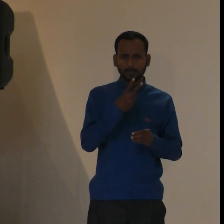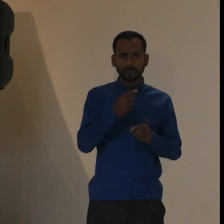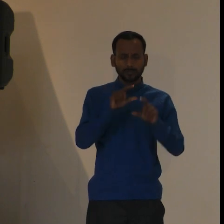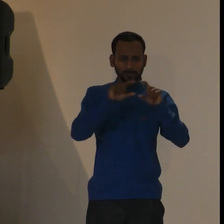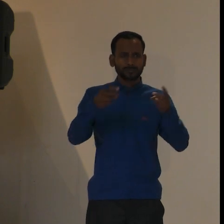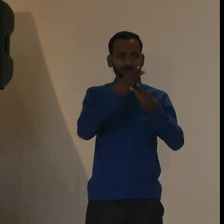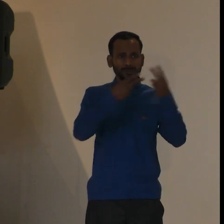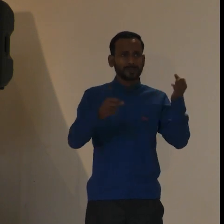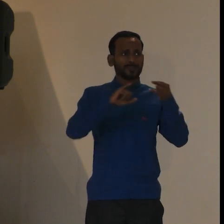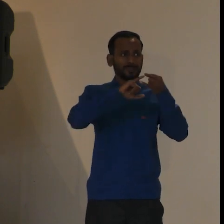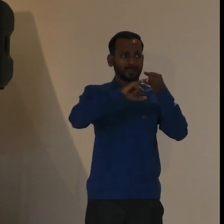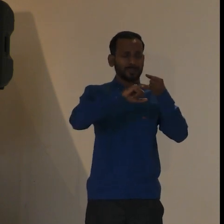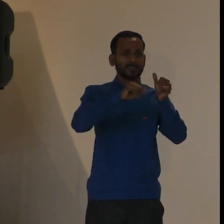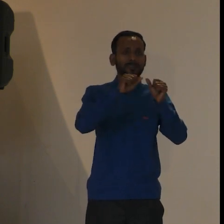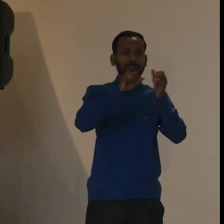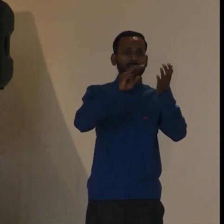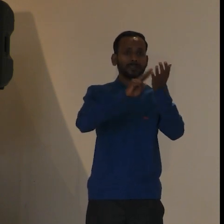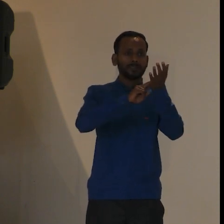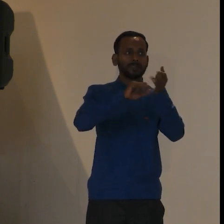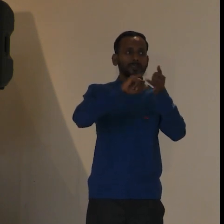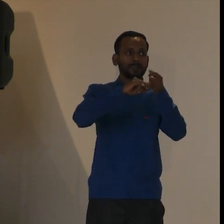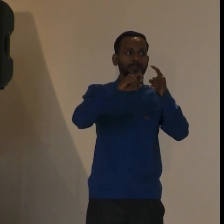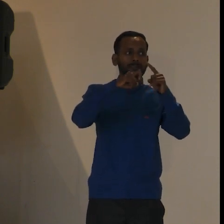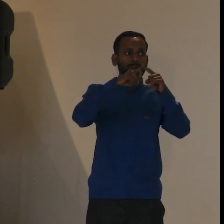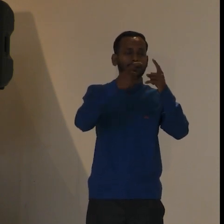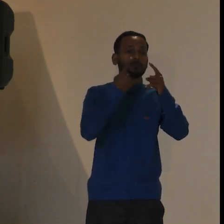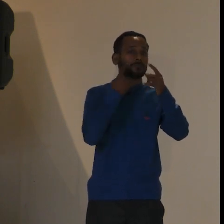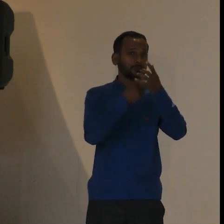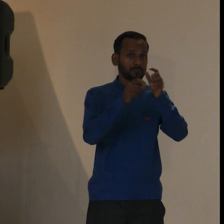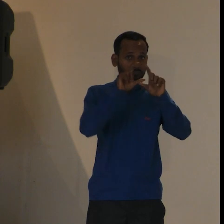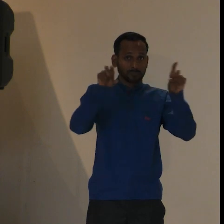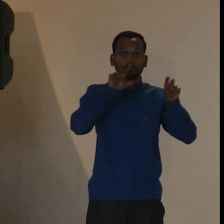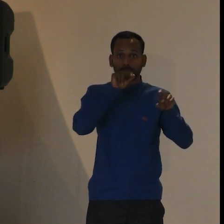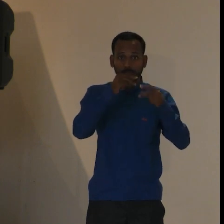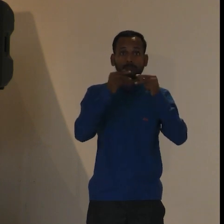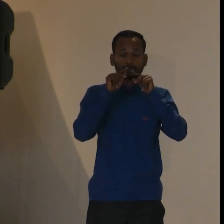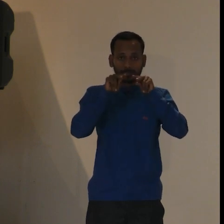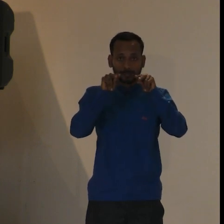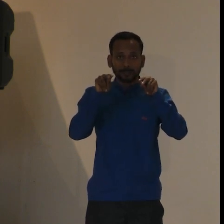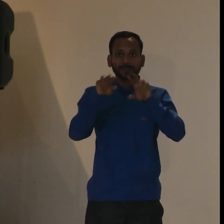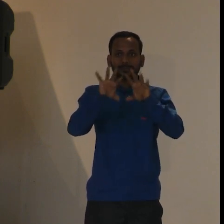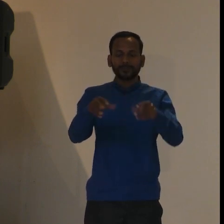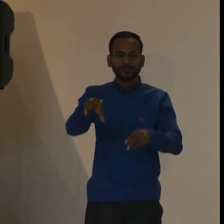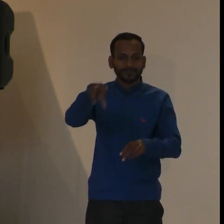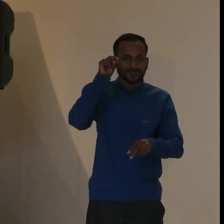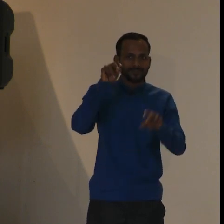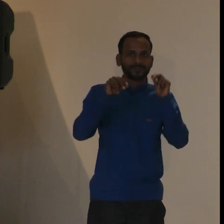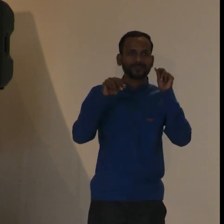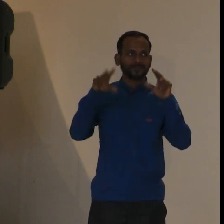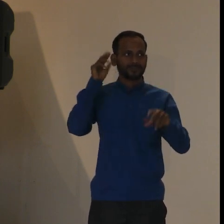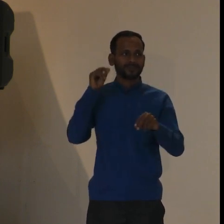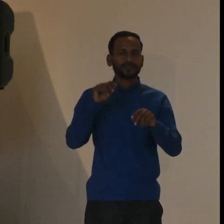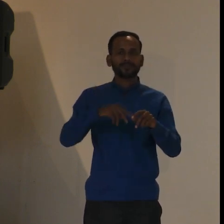unscripted dialogues, automatically based on the kind of resources we had, it defaults